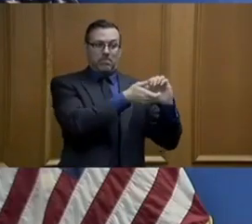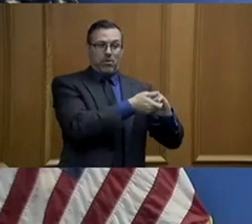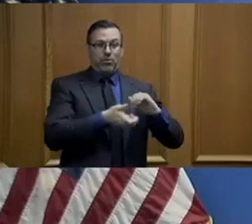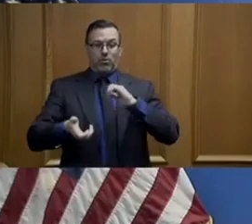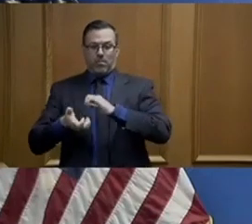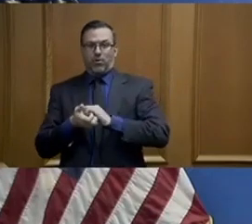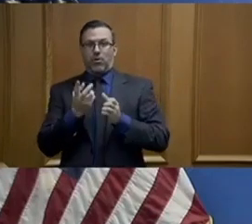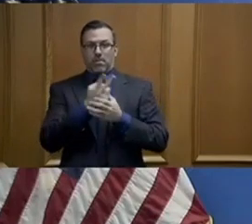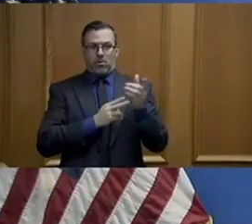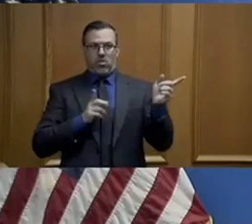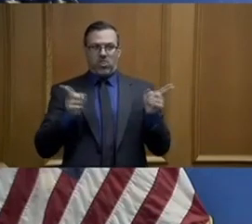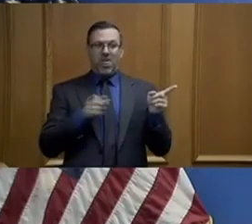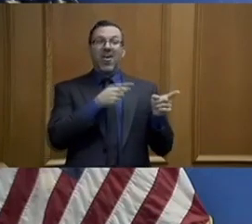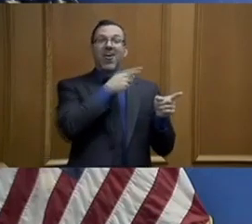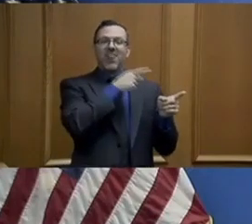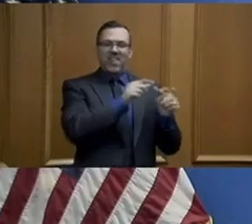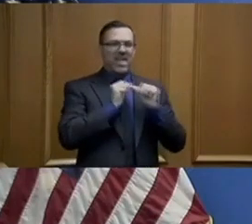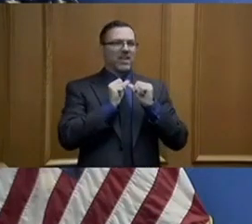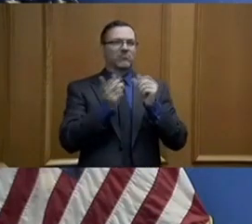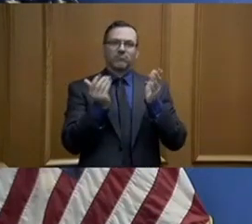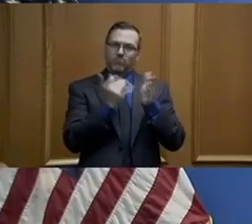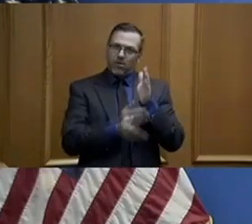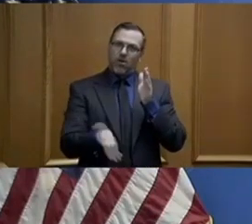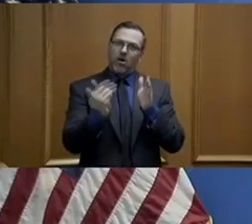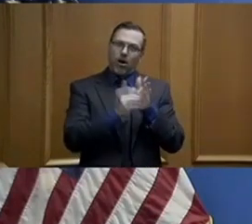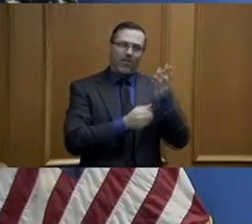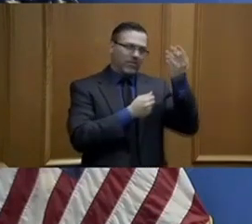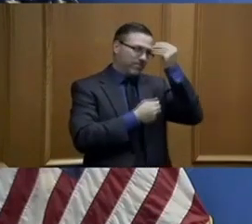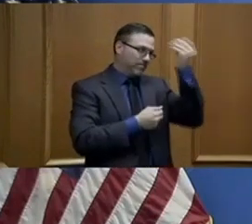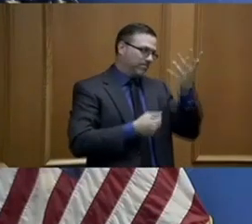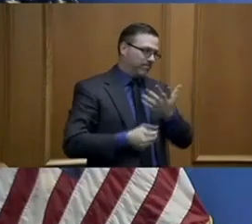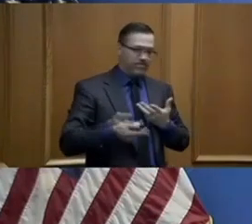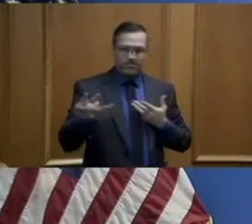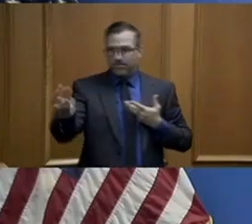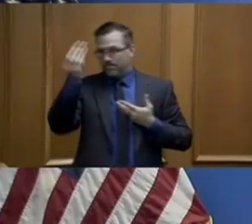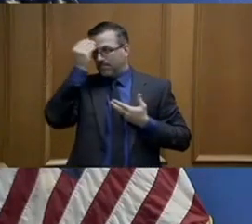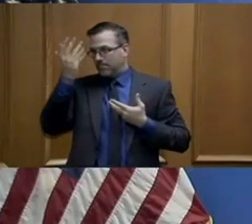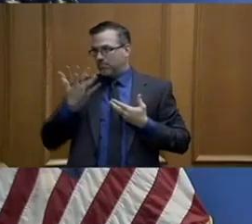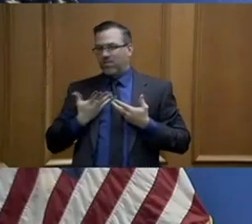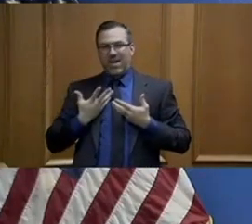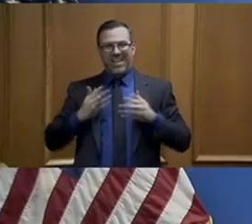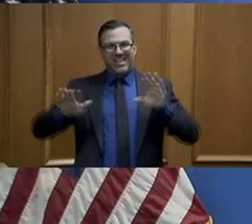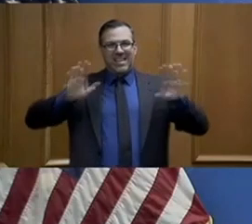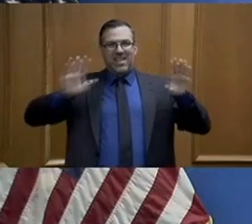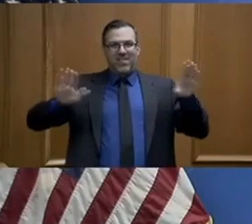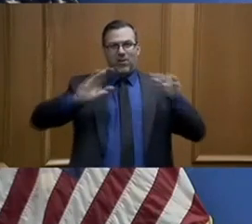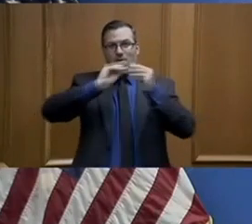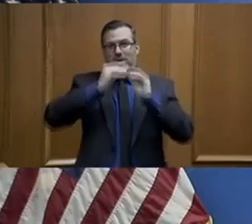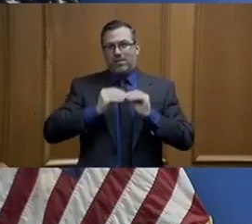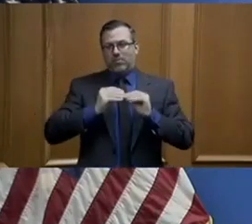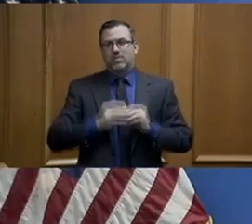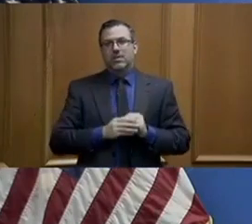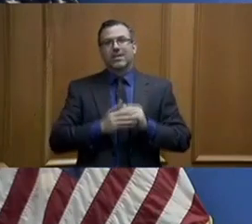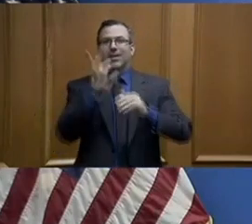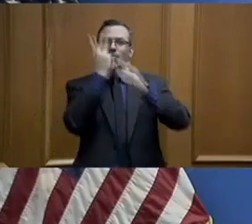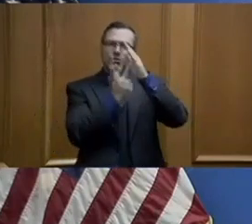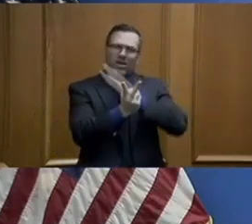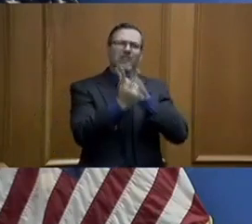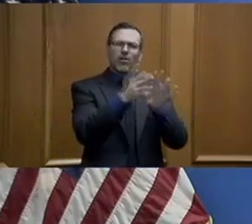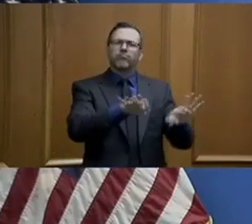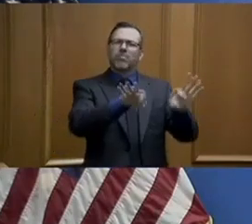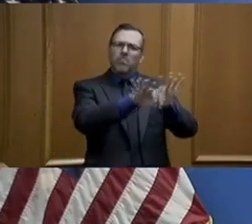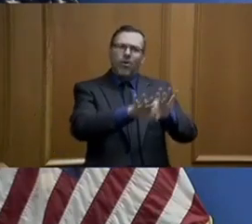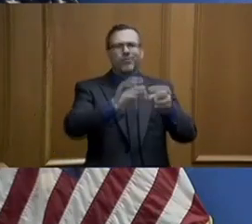a continuous, accurate look at what their on-the-ground capacity is. Models are important, projections